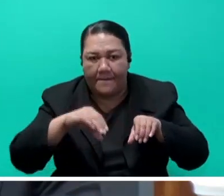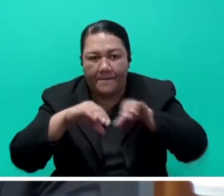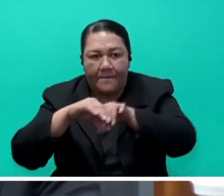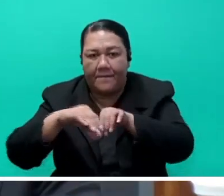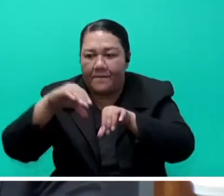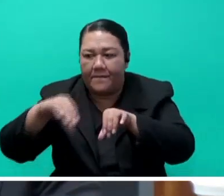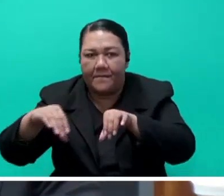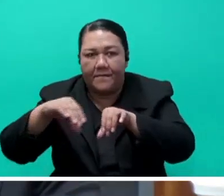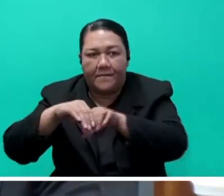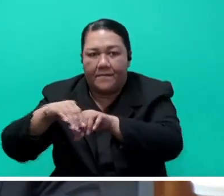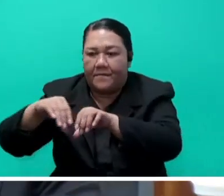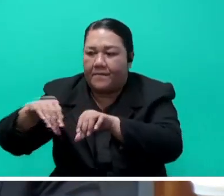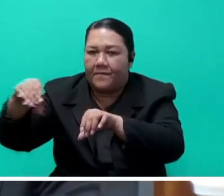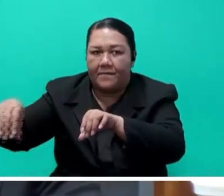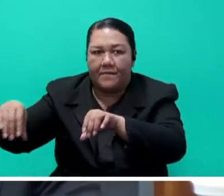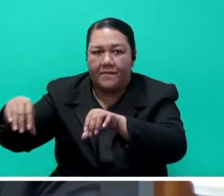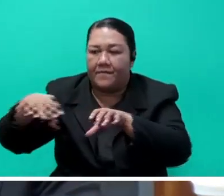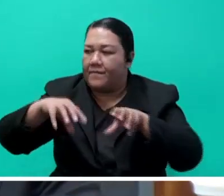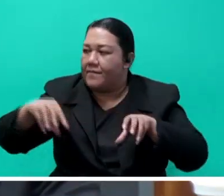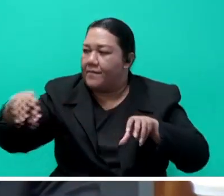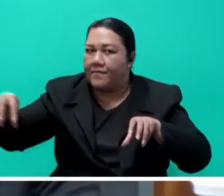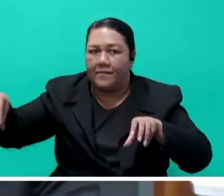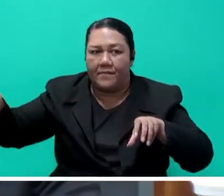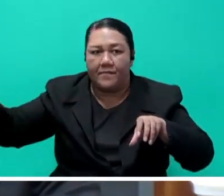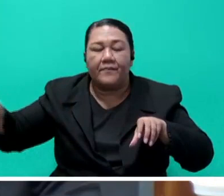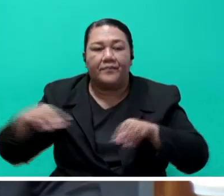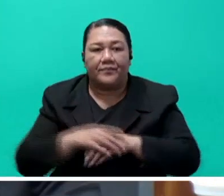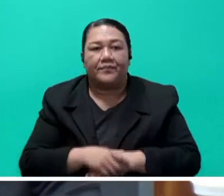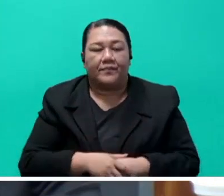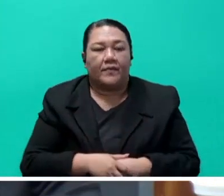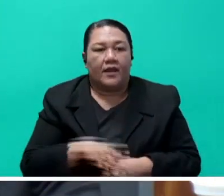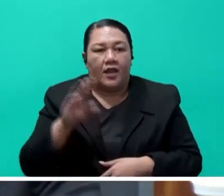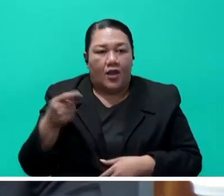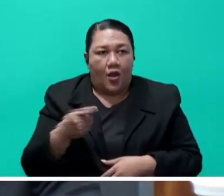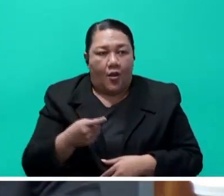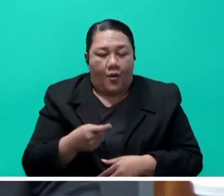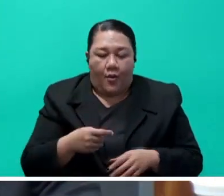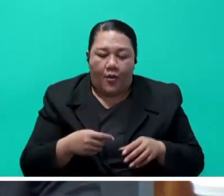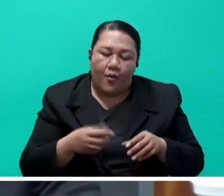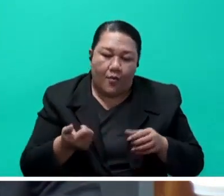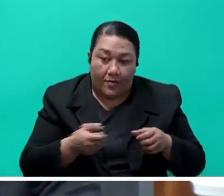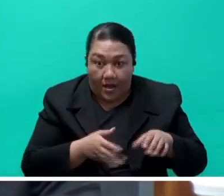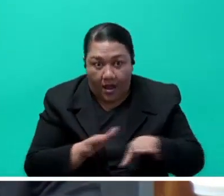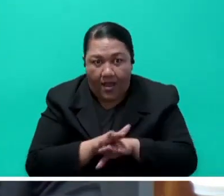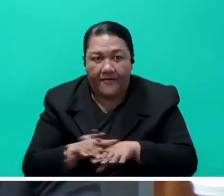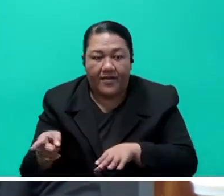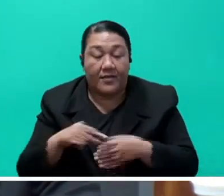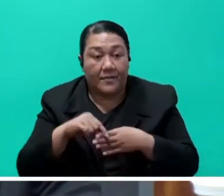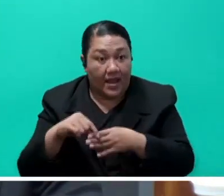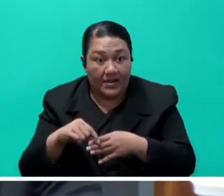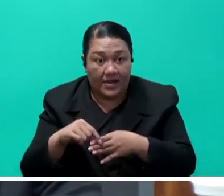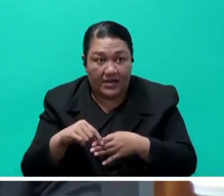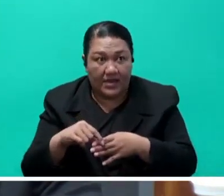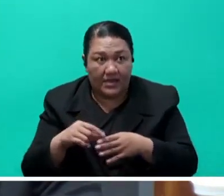to Vadale village, which includes the culvert crossings as mentioned. For the pilot cut section, access